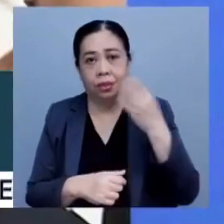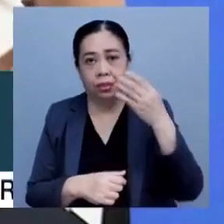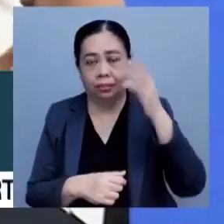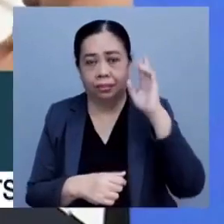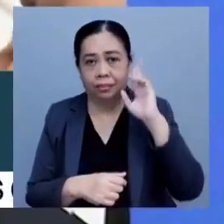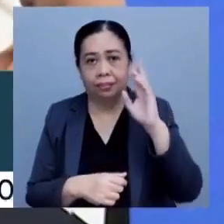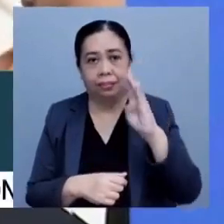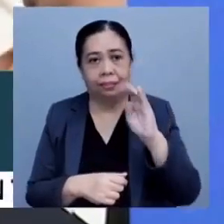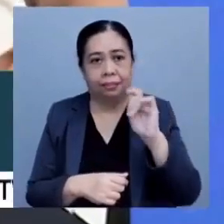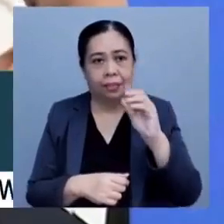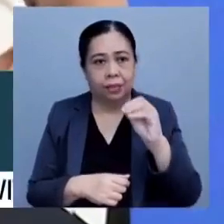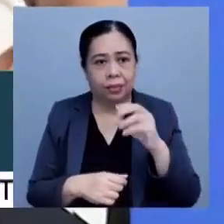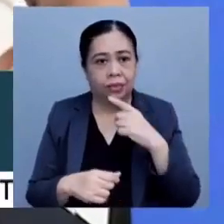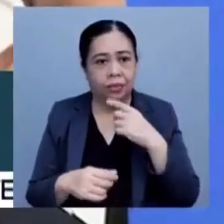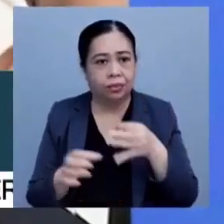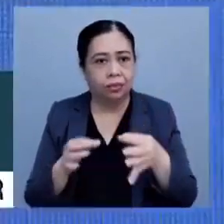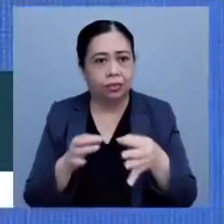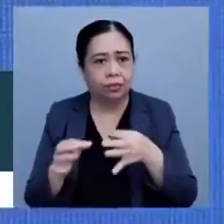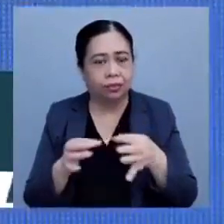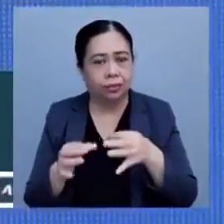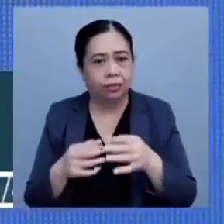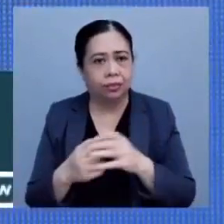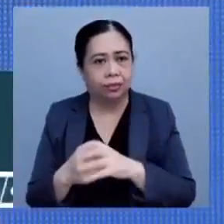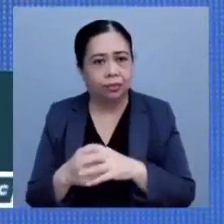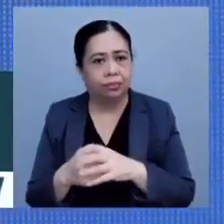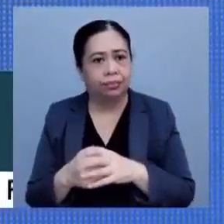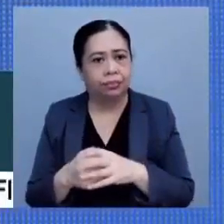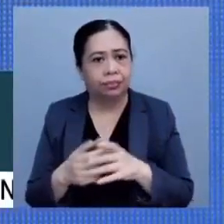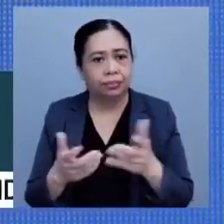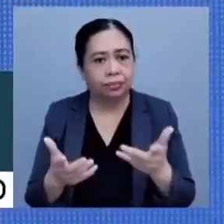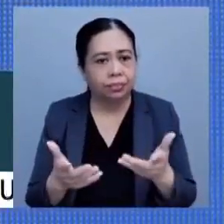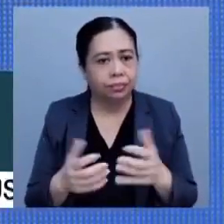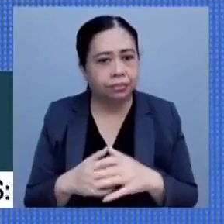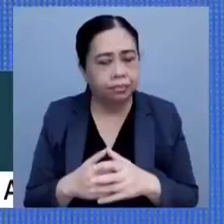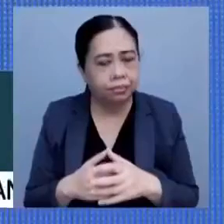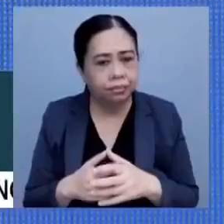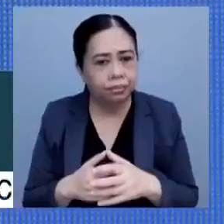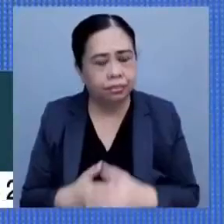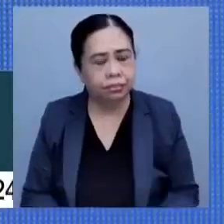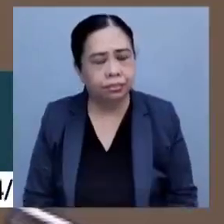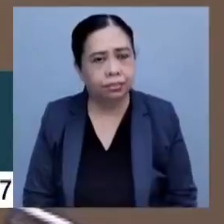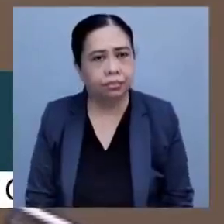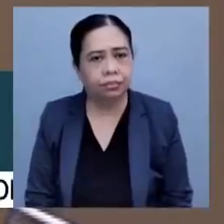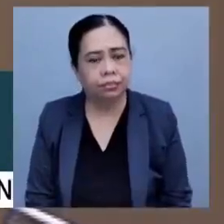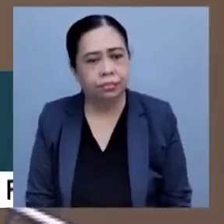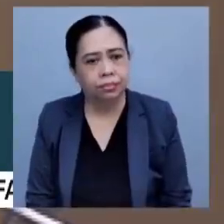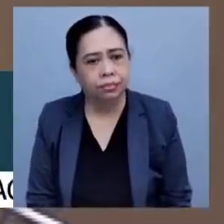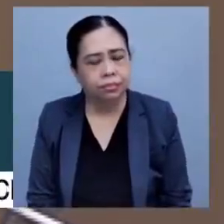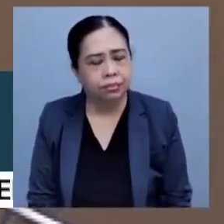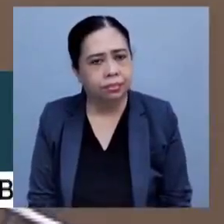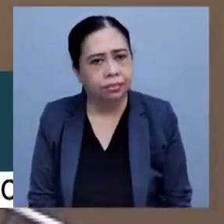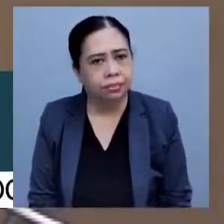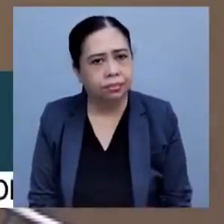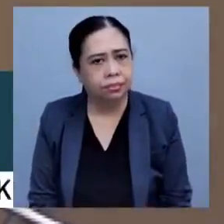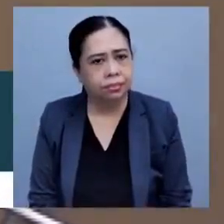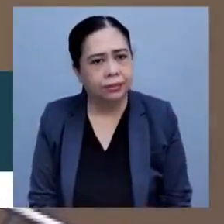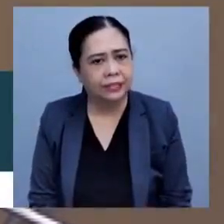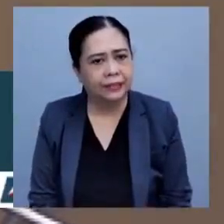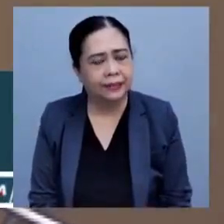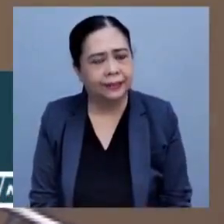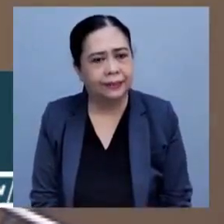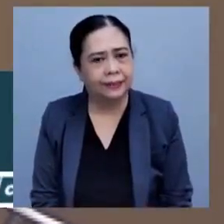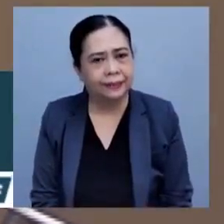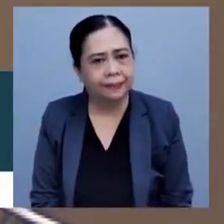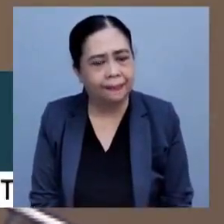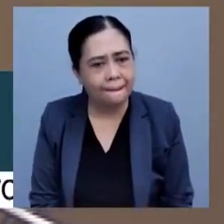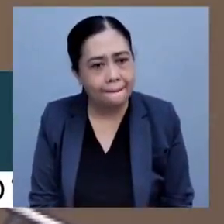before the end of the year to spend the confidential fund. Otherwise, it would revert to state coffers by year-end. Retired Supreme Court Justice Adolfo Ascunag